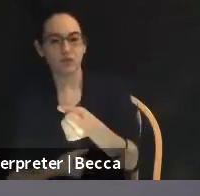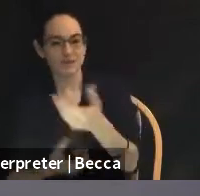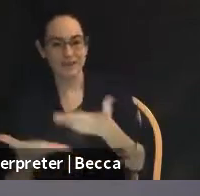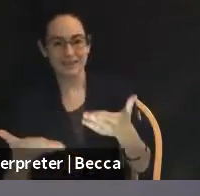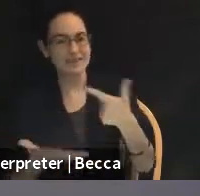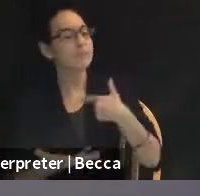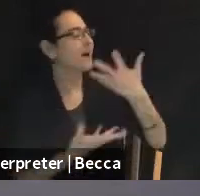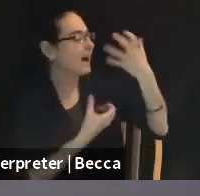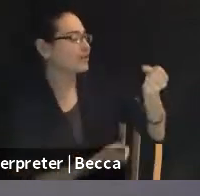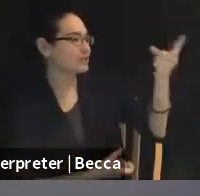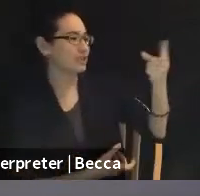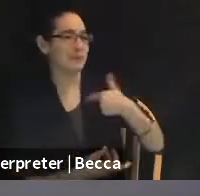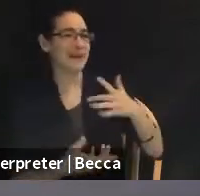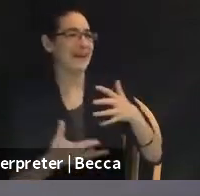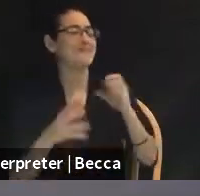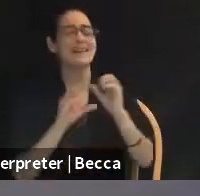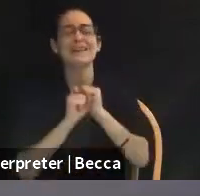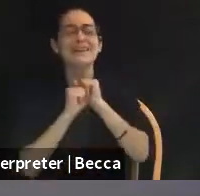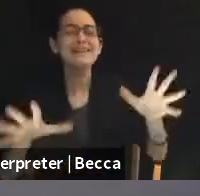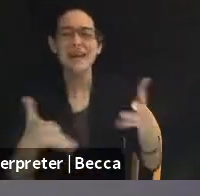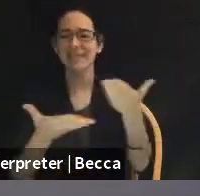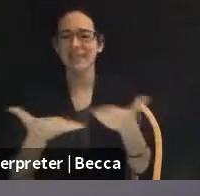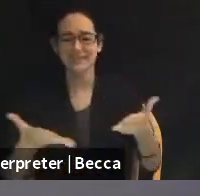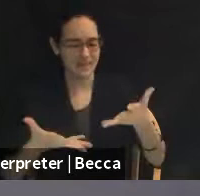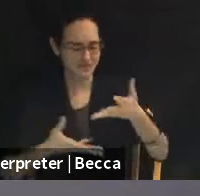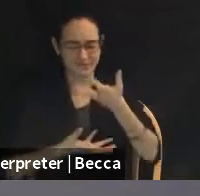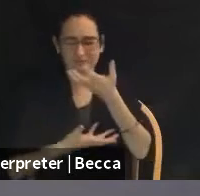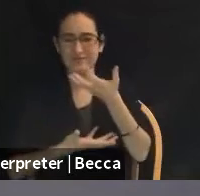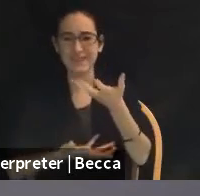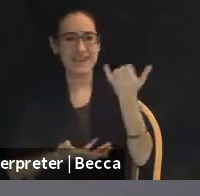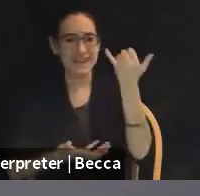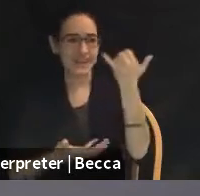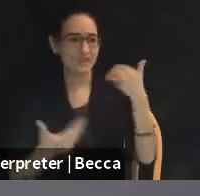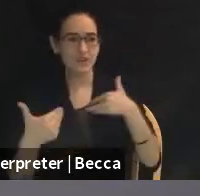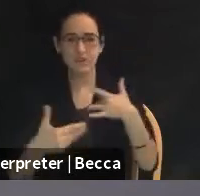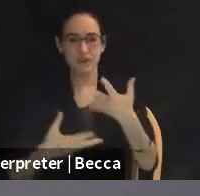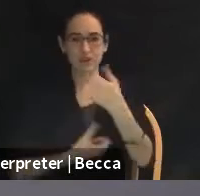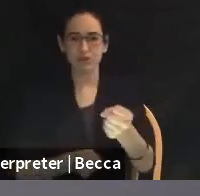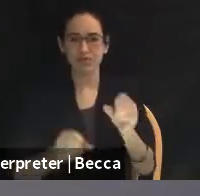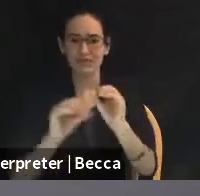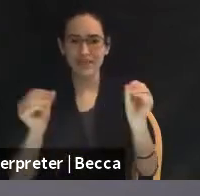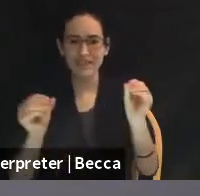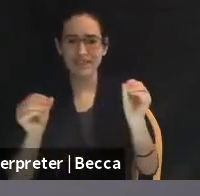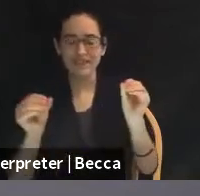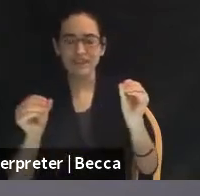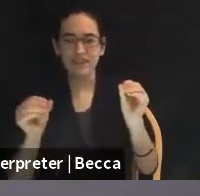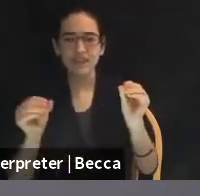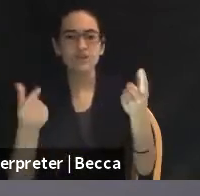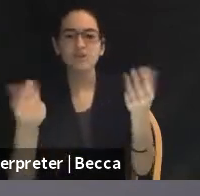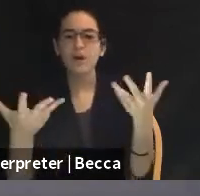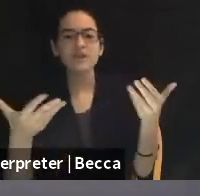When I have nothing else left. And if all you have is mistrust, it's the greatest gift you can give God is